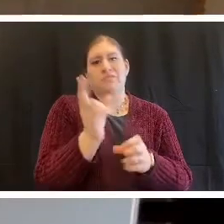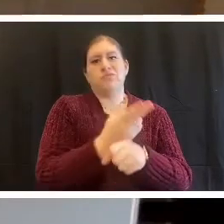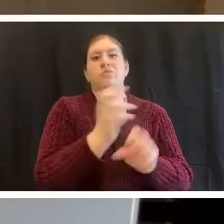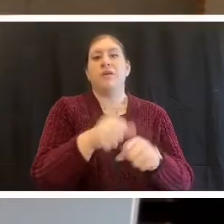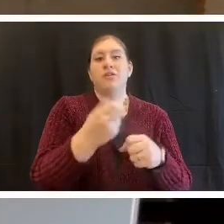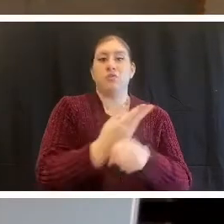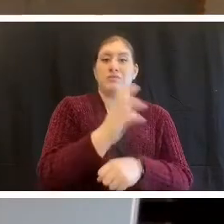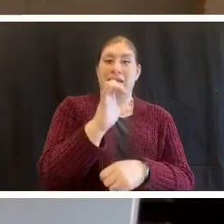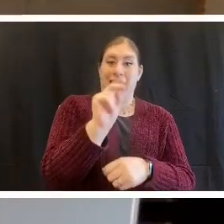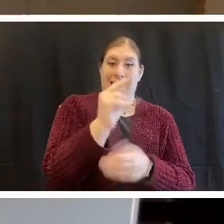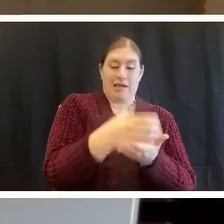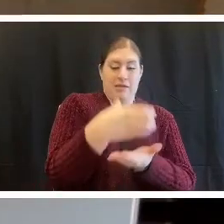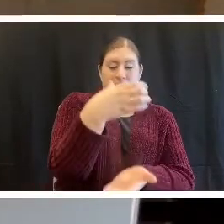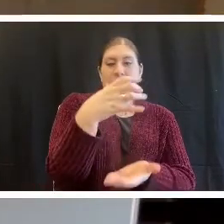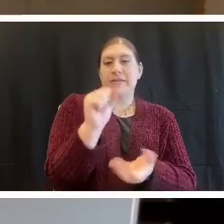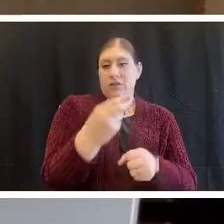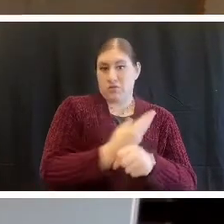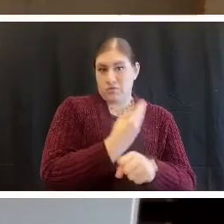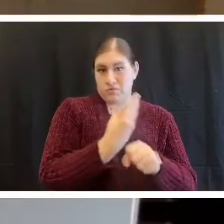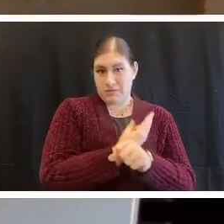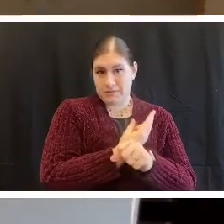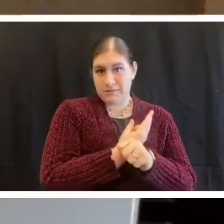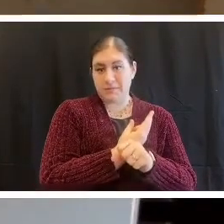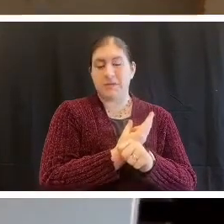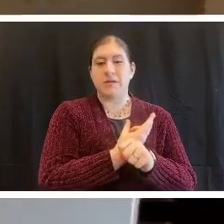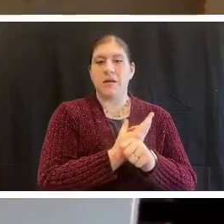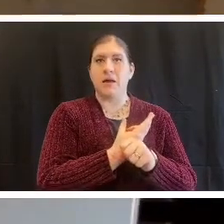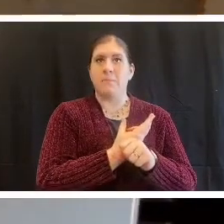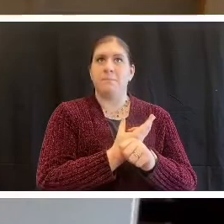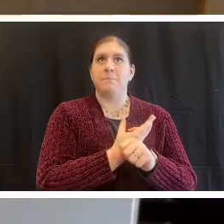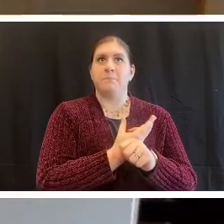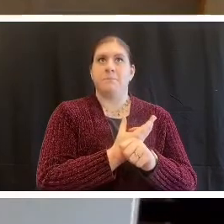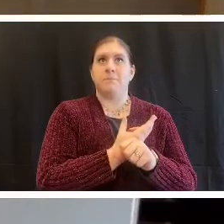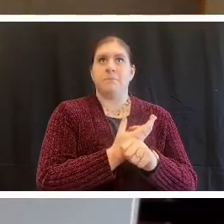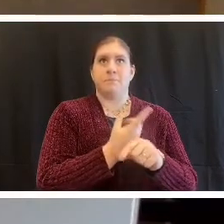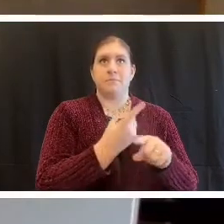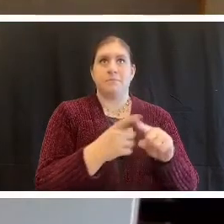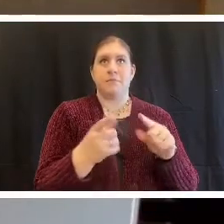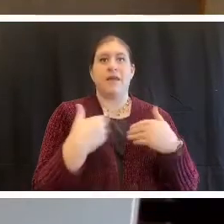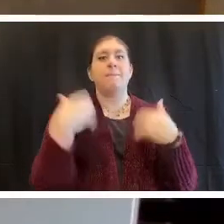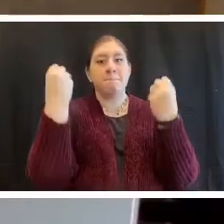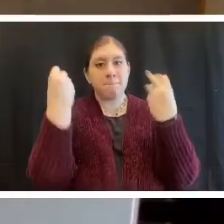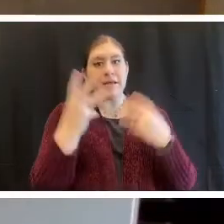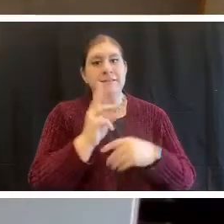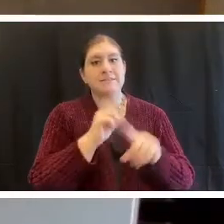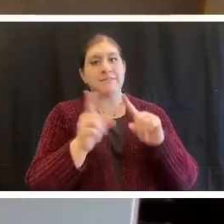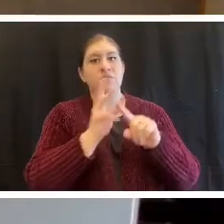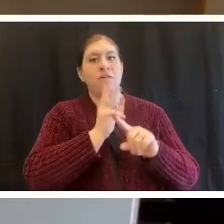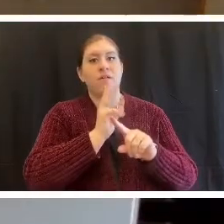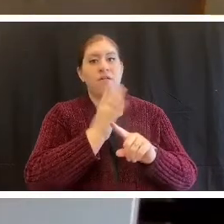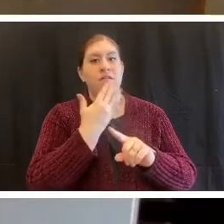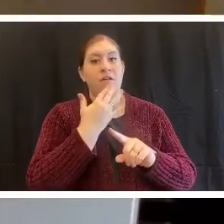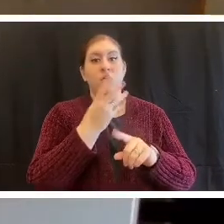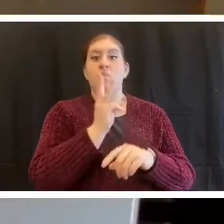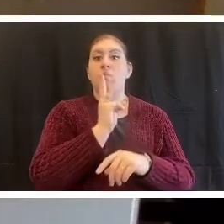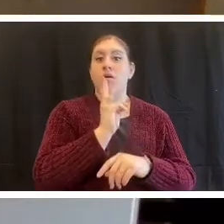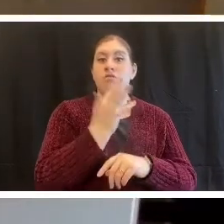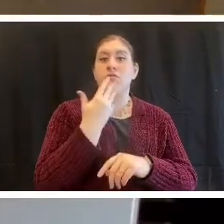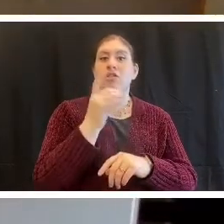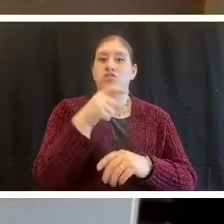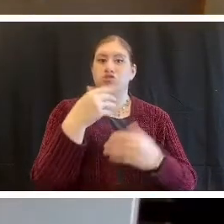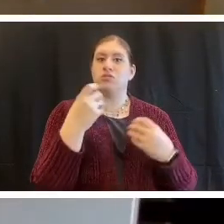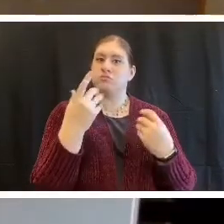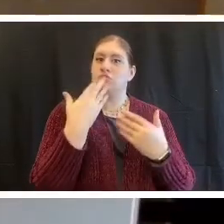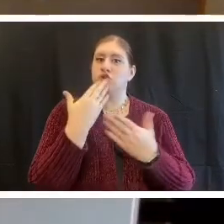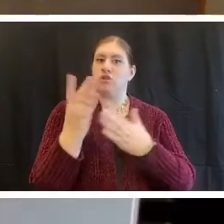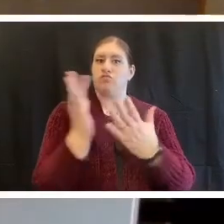pan watercolors if you want. And, but I have lots of colors, and in watercolor, you want to have a pretty good